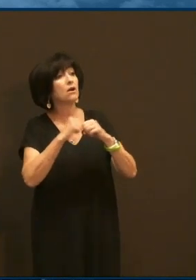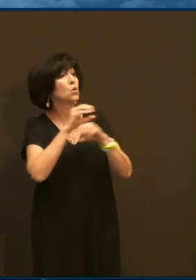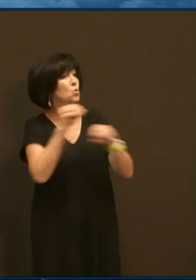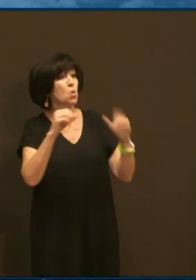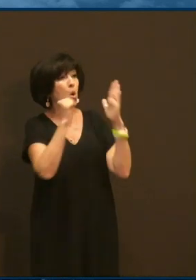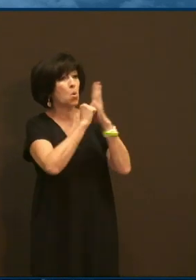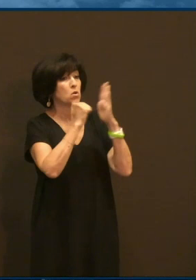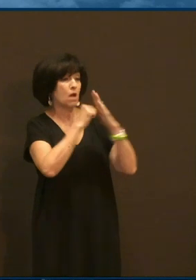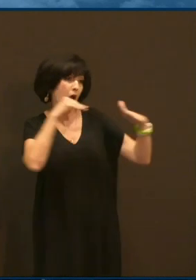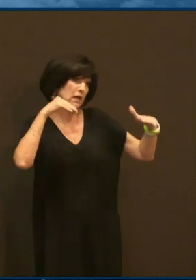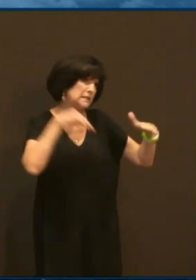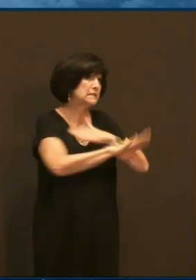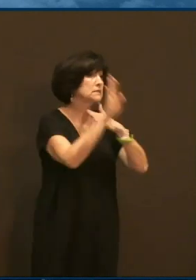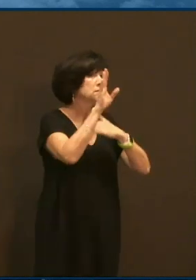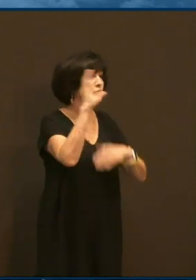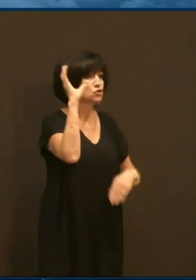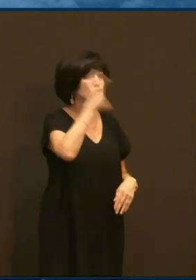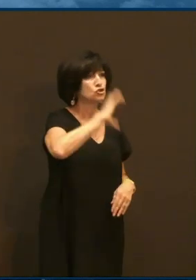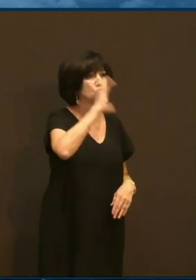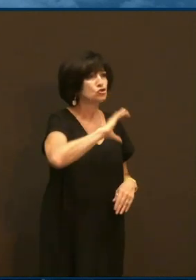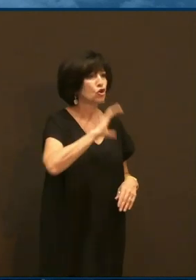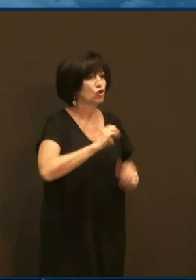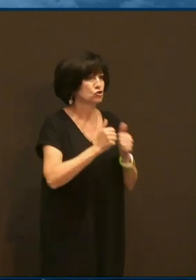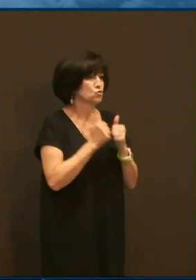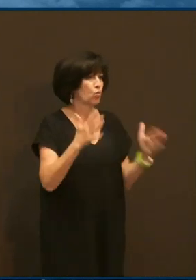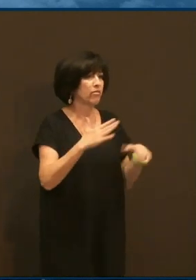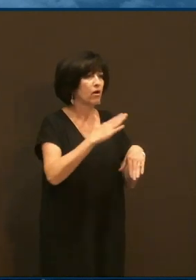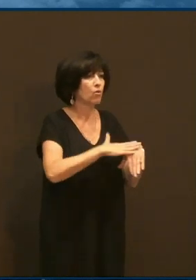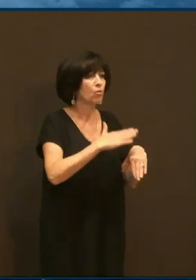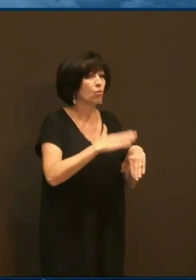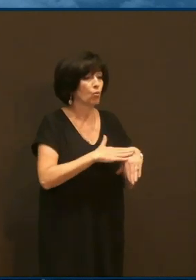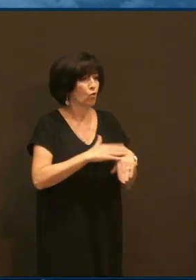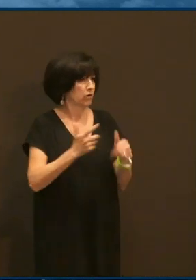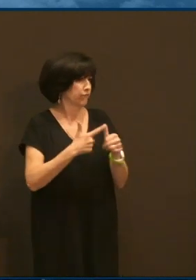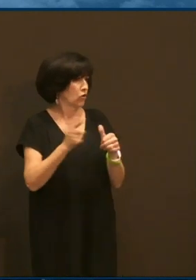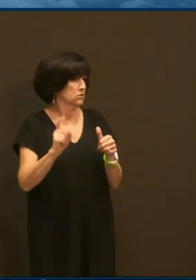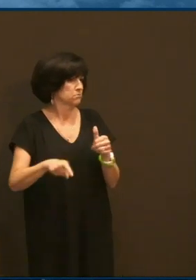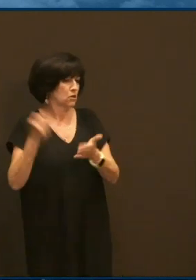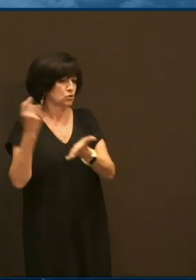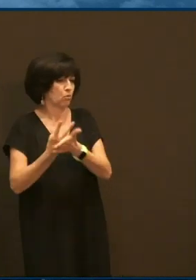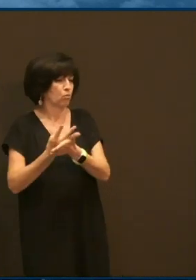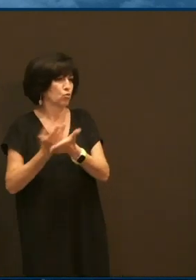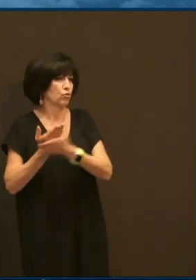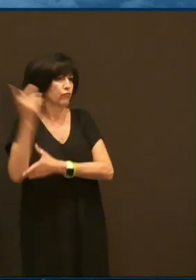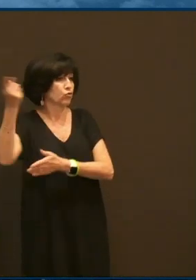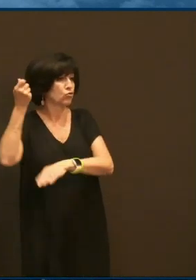a search, if you will, which is part